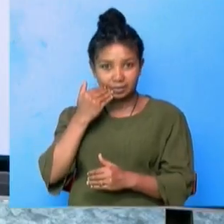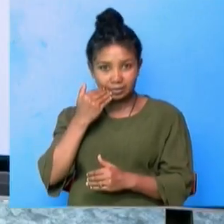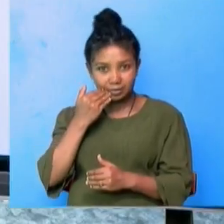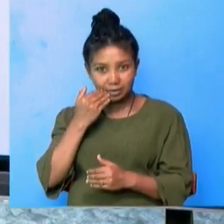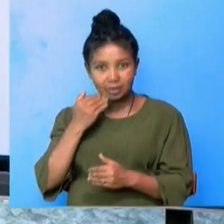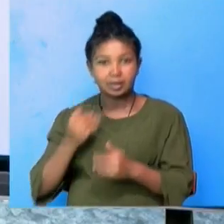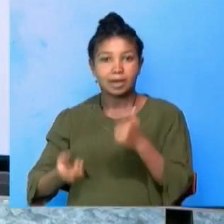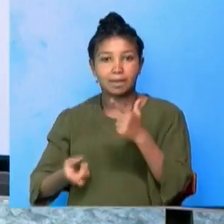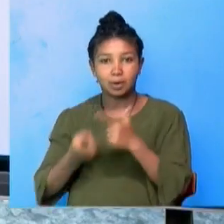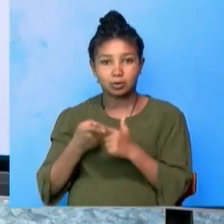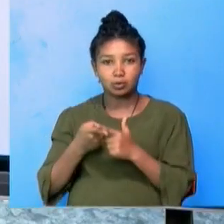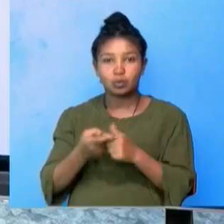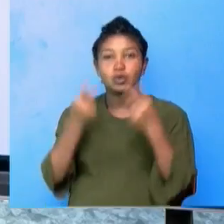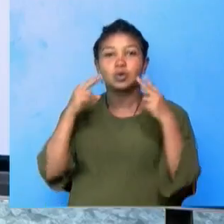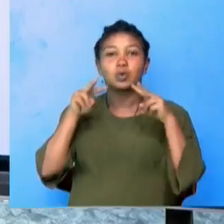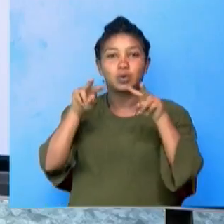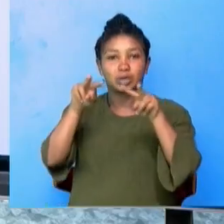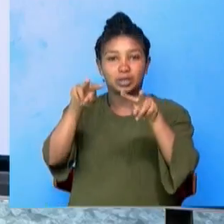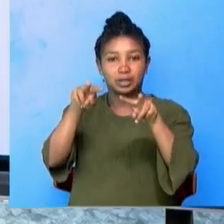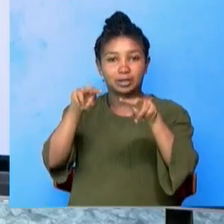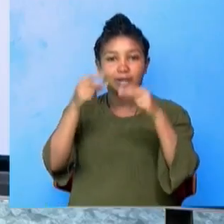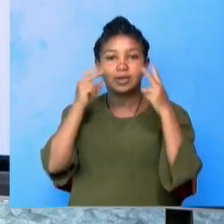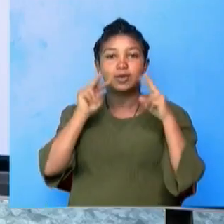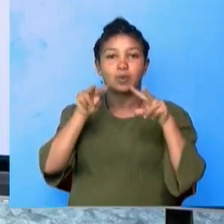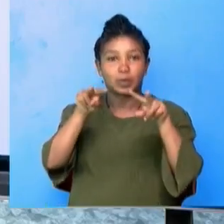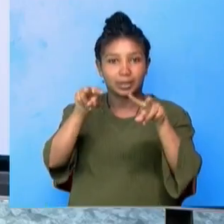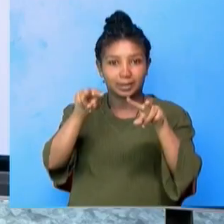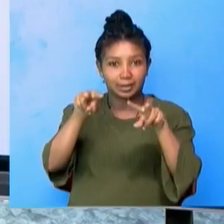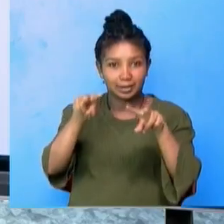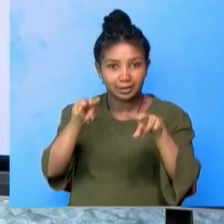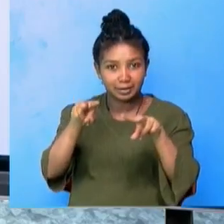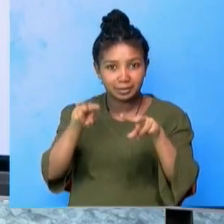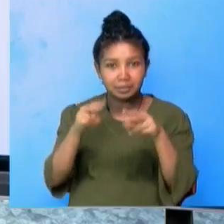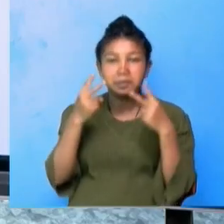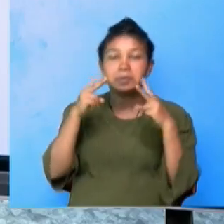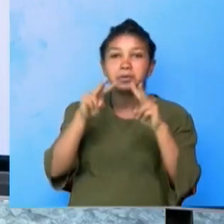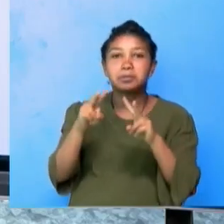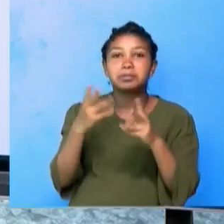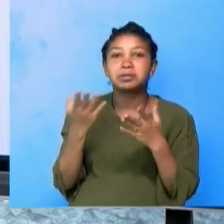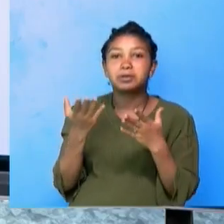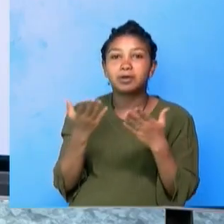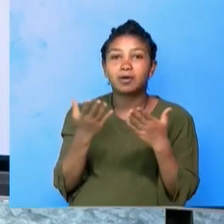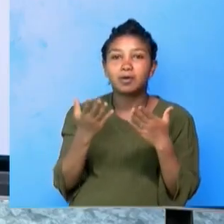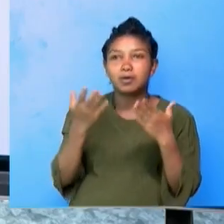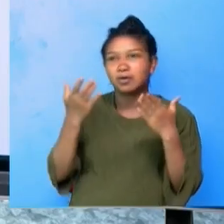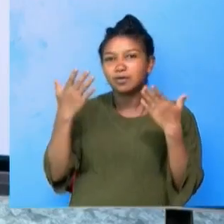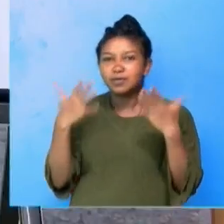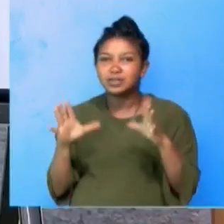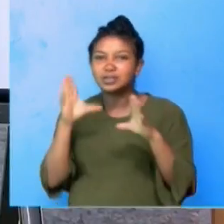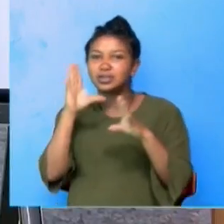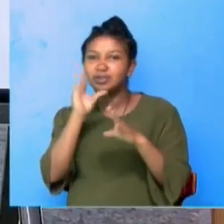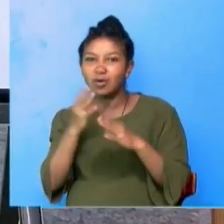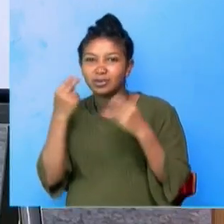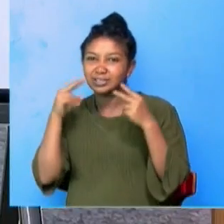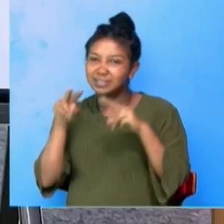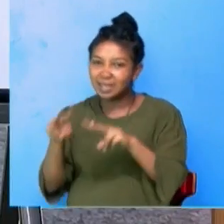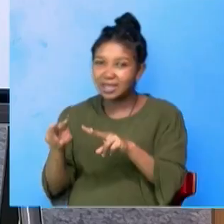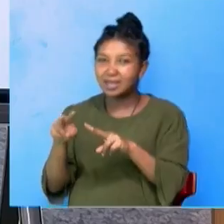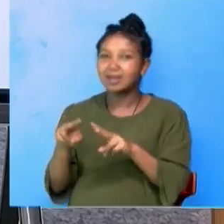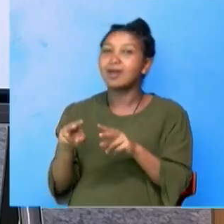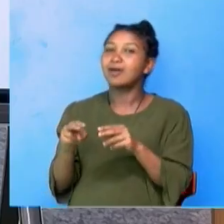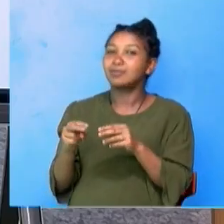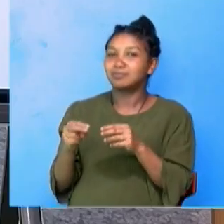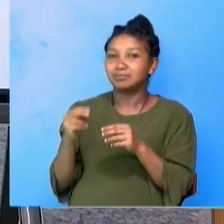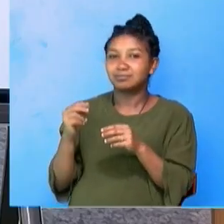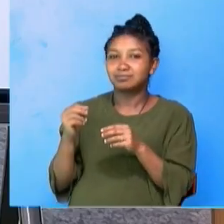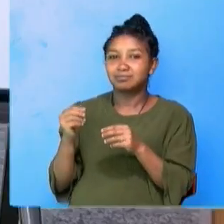number 2, look. Look. It means here is finish, talk, see, and thick.